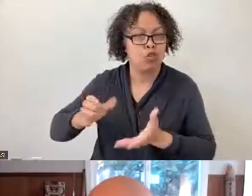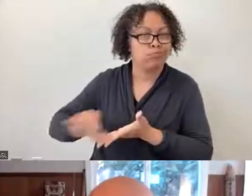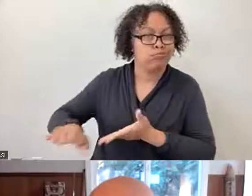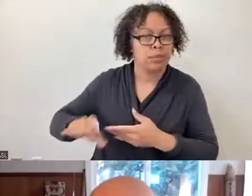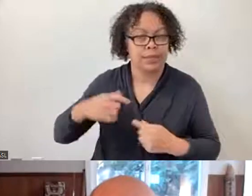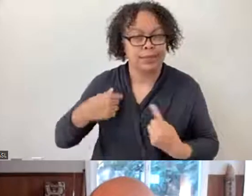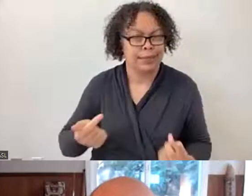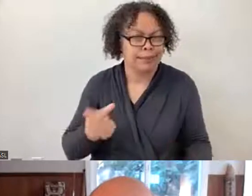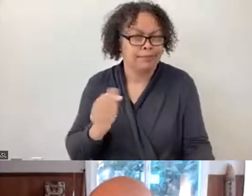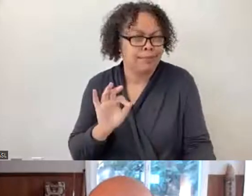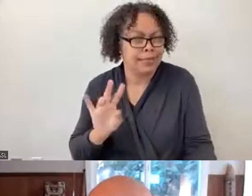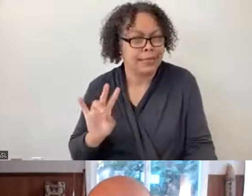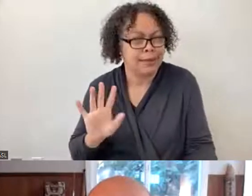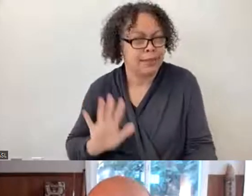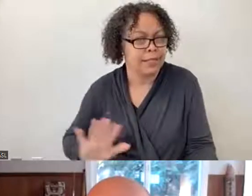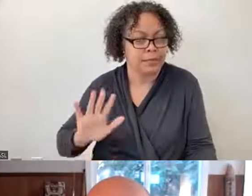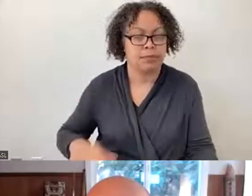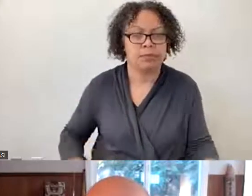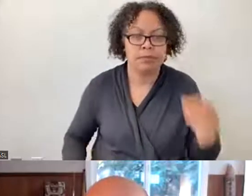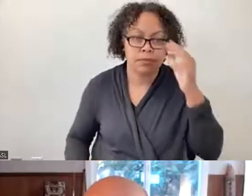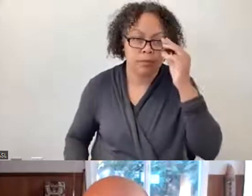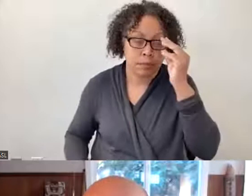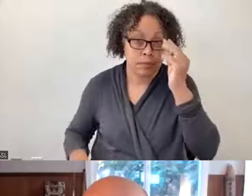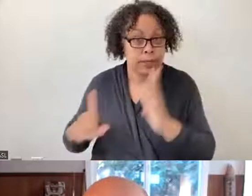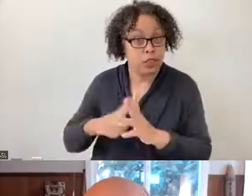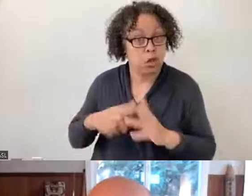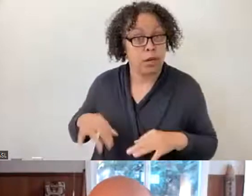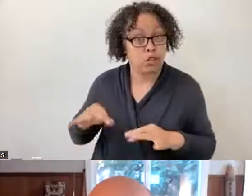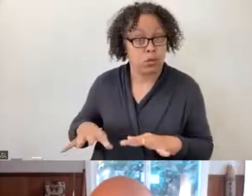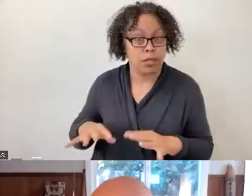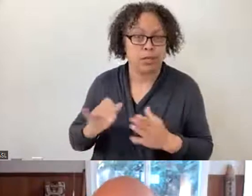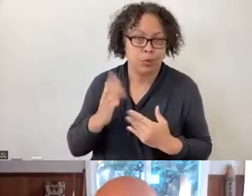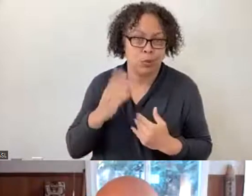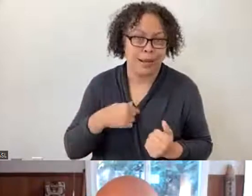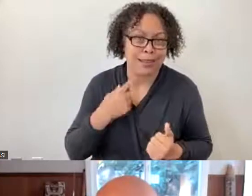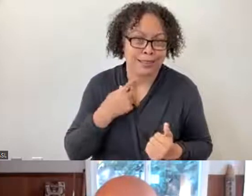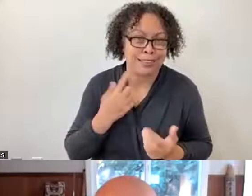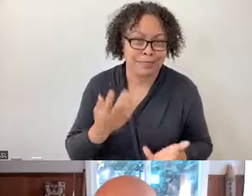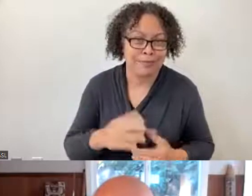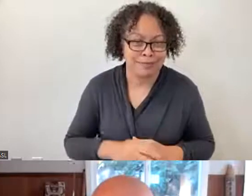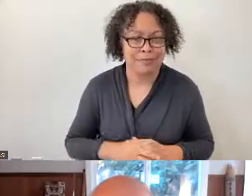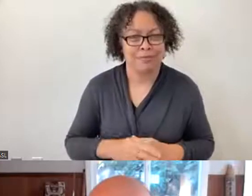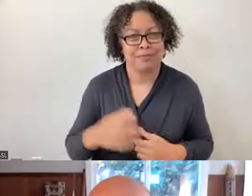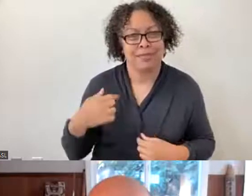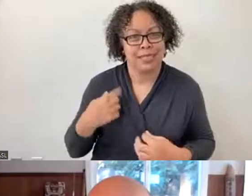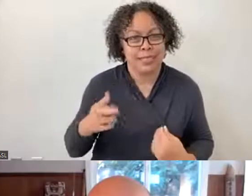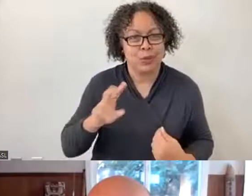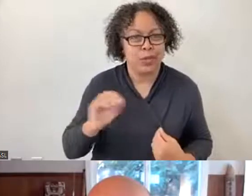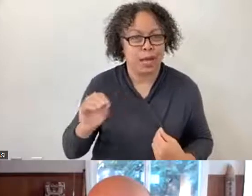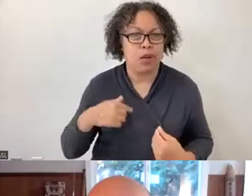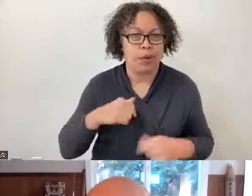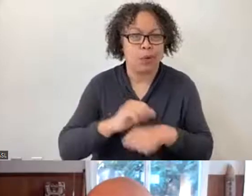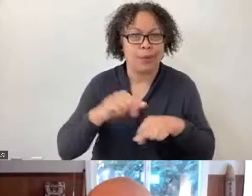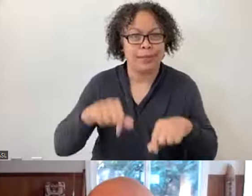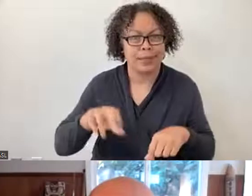1997. Originally in Australia, that's where the funny accent's from, and since 2000 here in the United